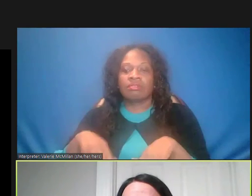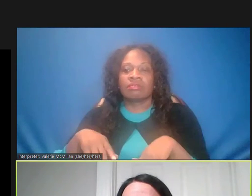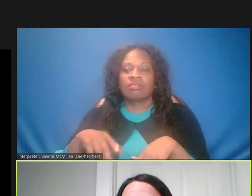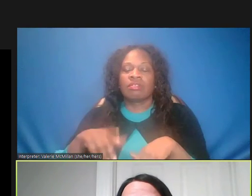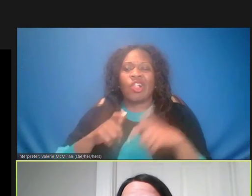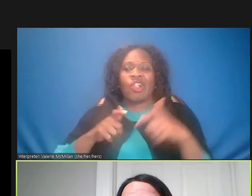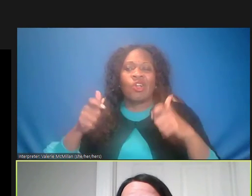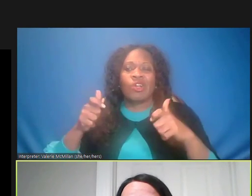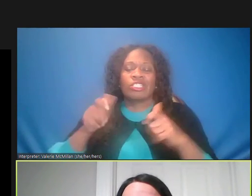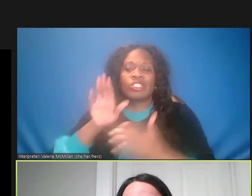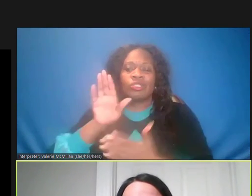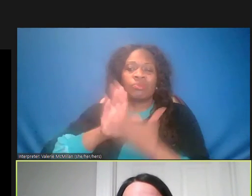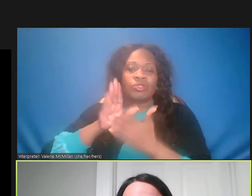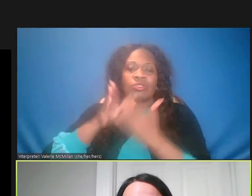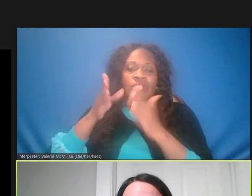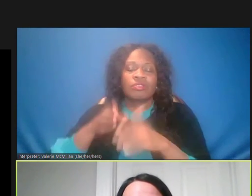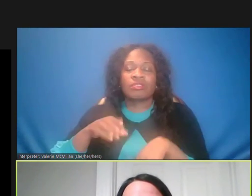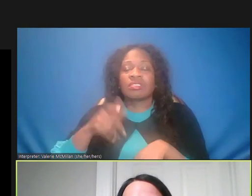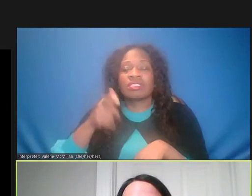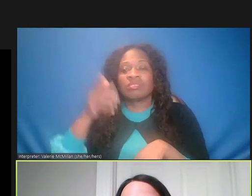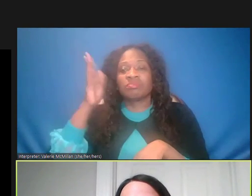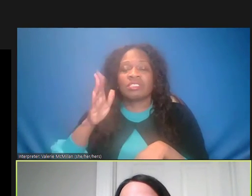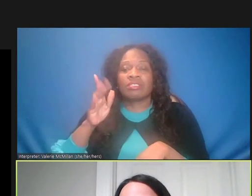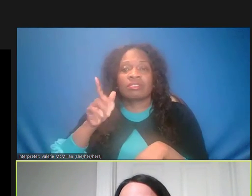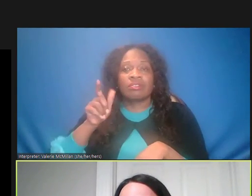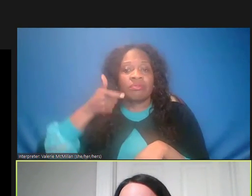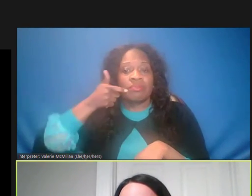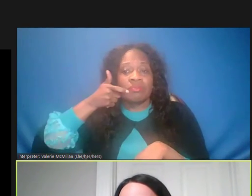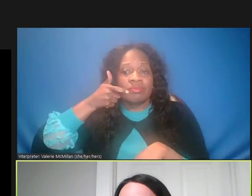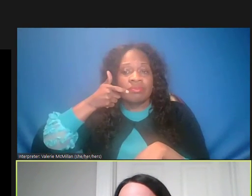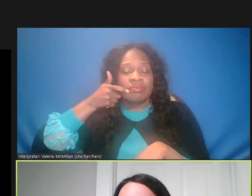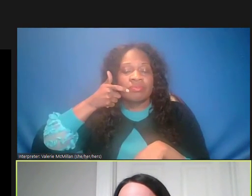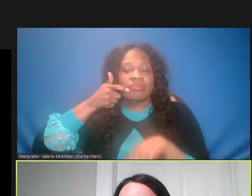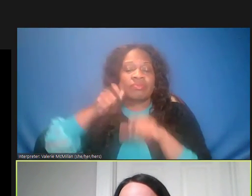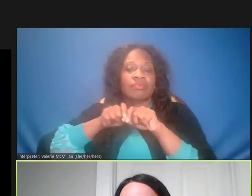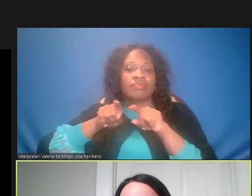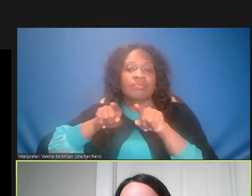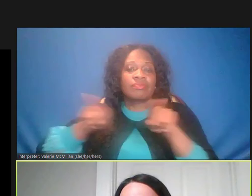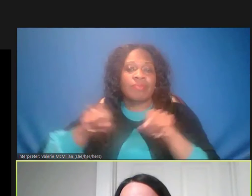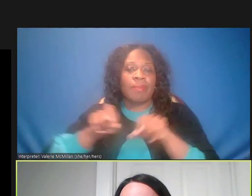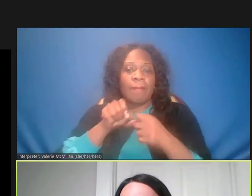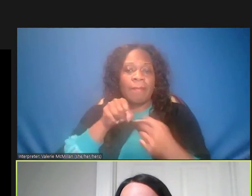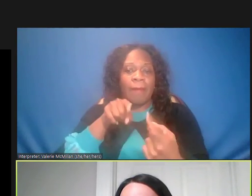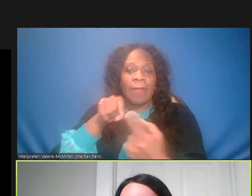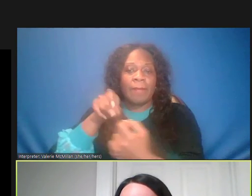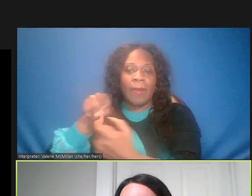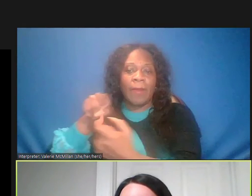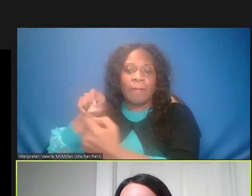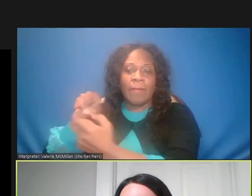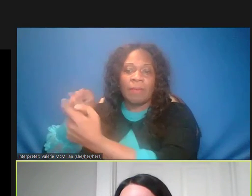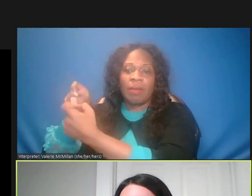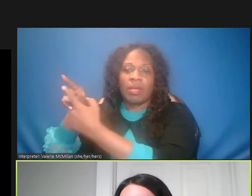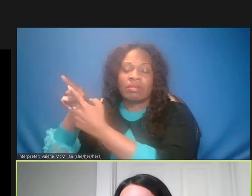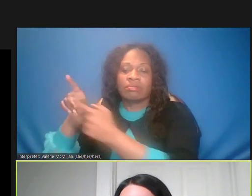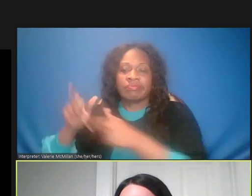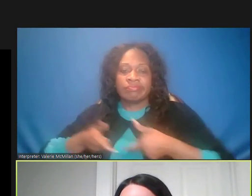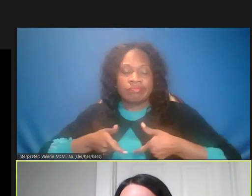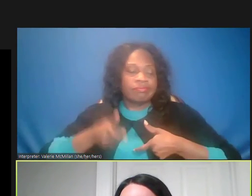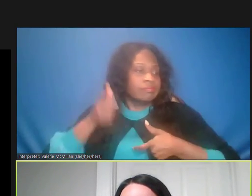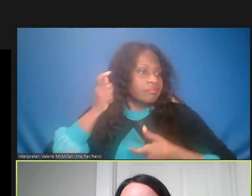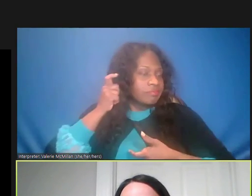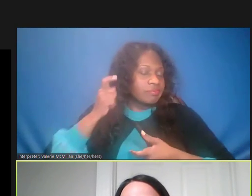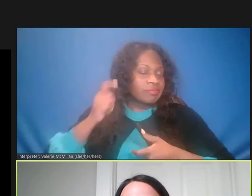in-person meetings where the speaker wears a microphone, and this is transmitted to many receivers and headsets worn by participants with hearing